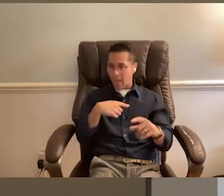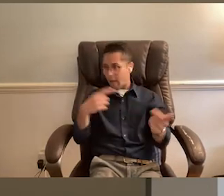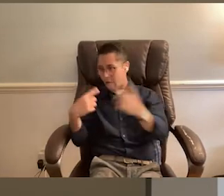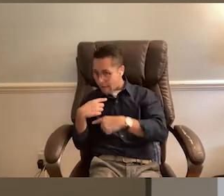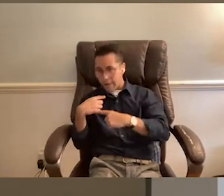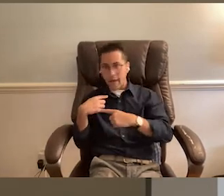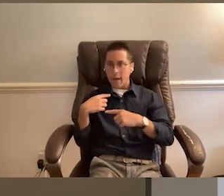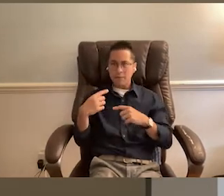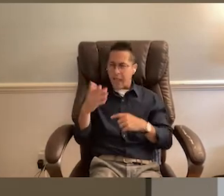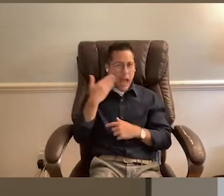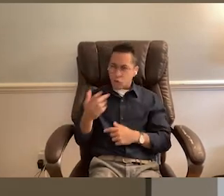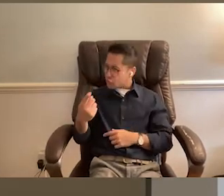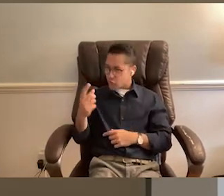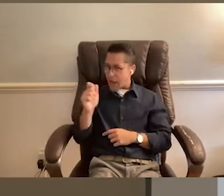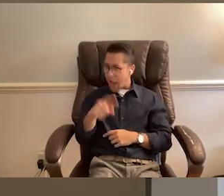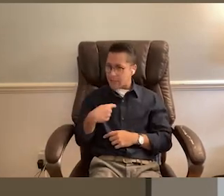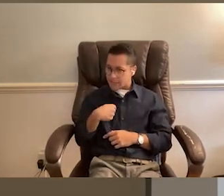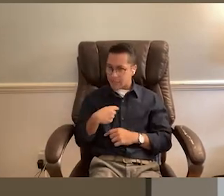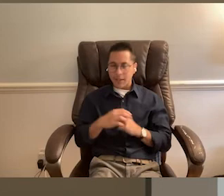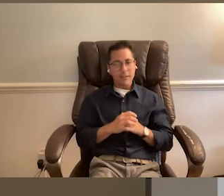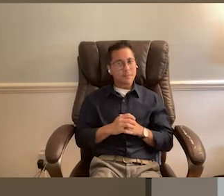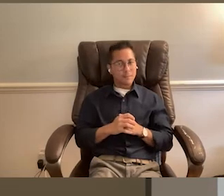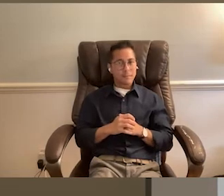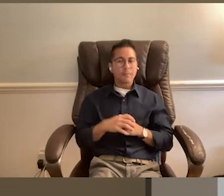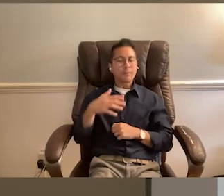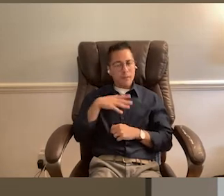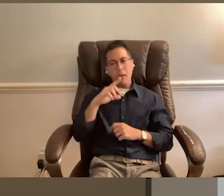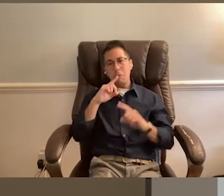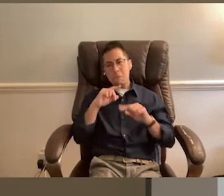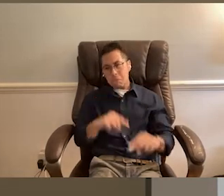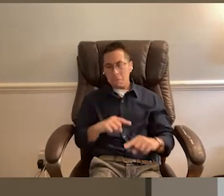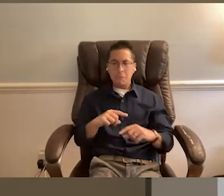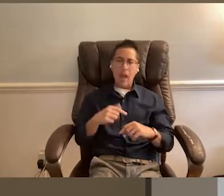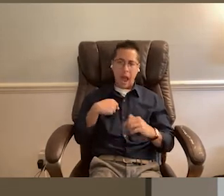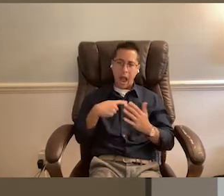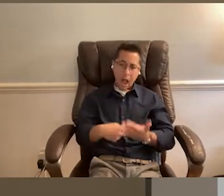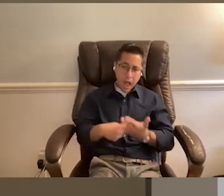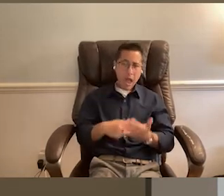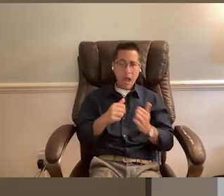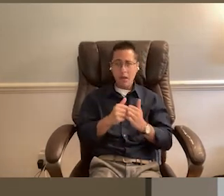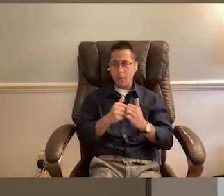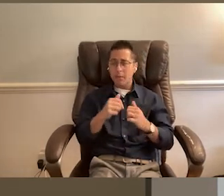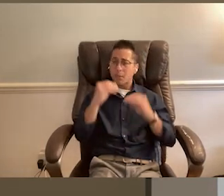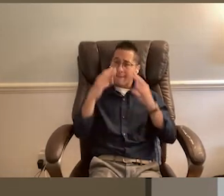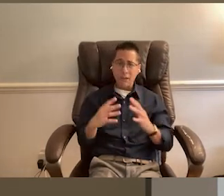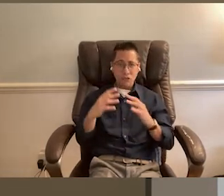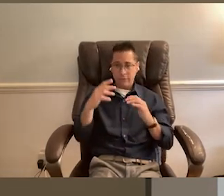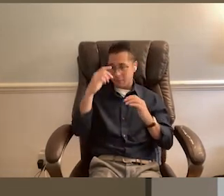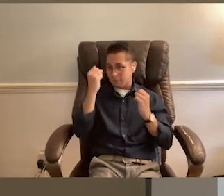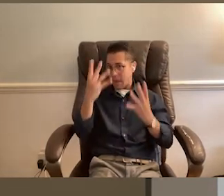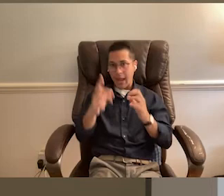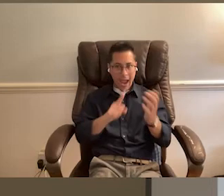that her goal is to own her own business. So I'm requesting some higher level business classes for her at this point, because she's taken all the basic